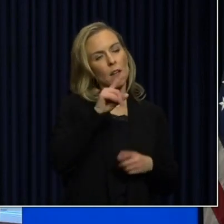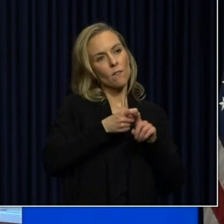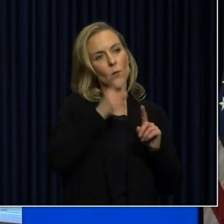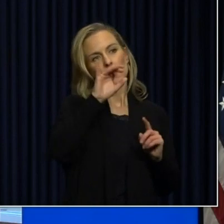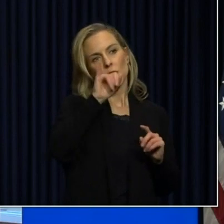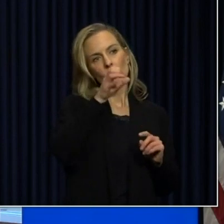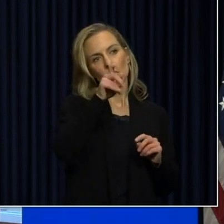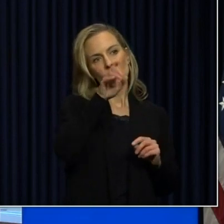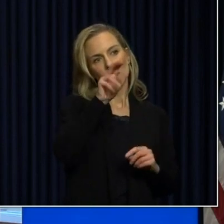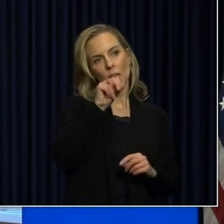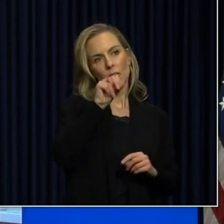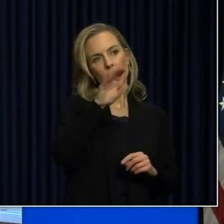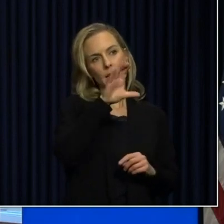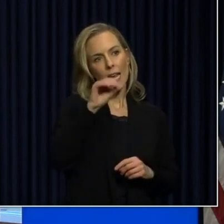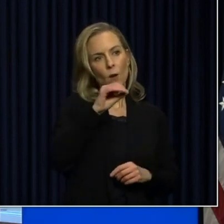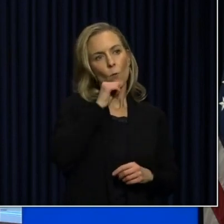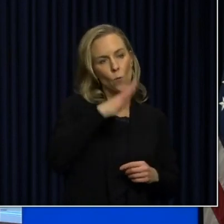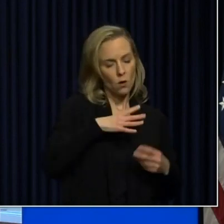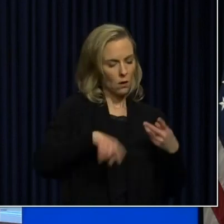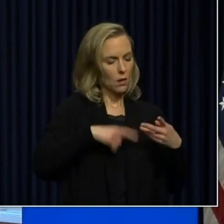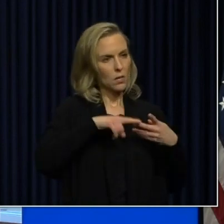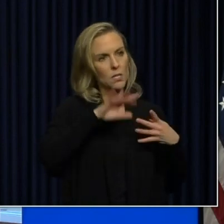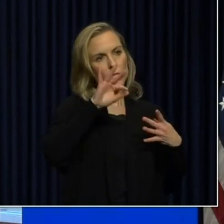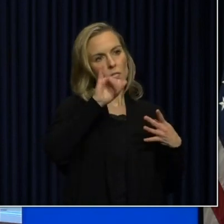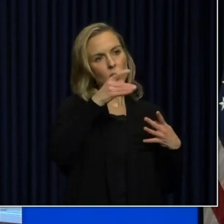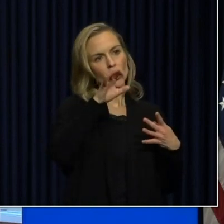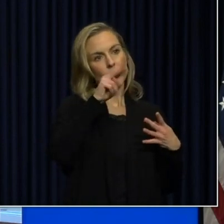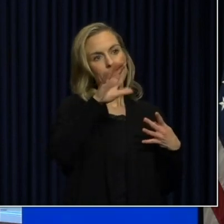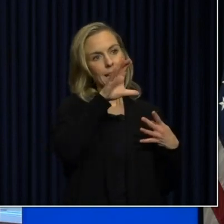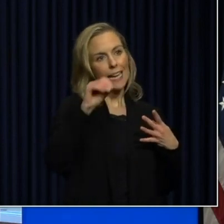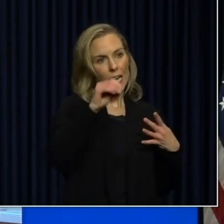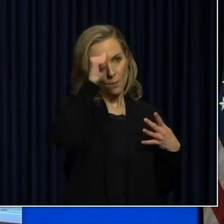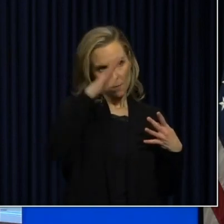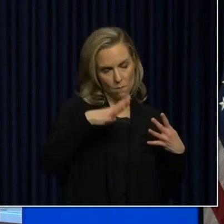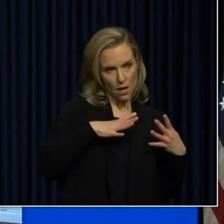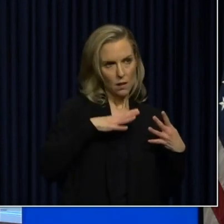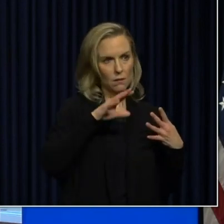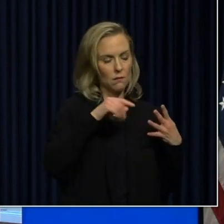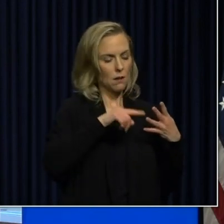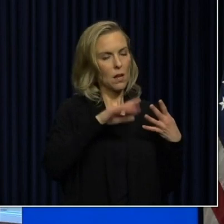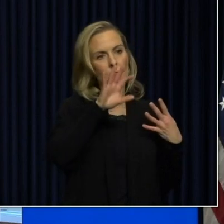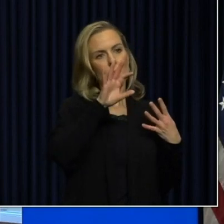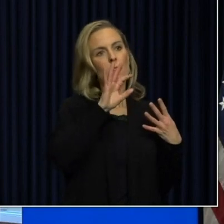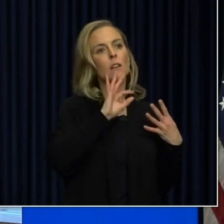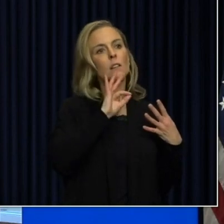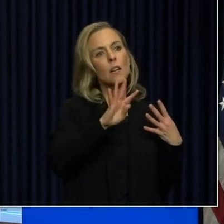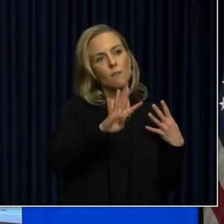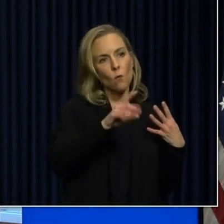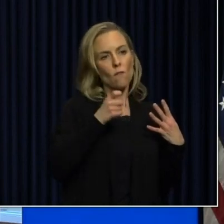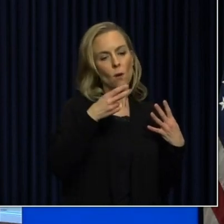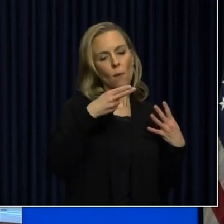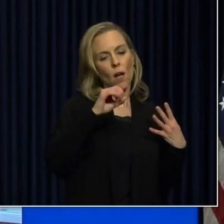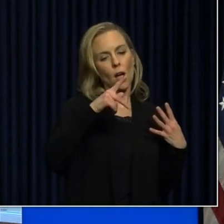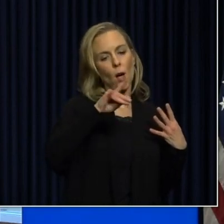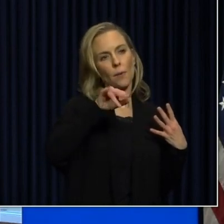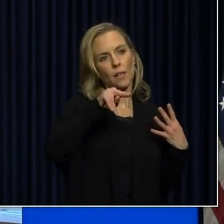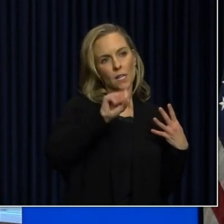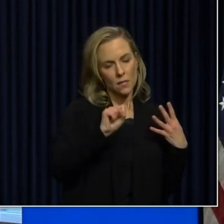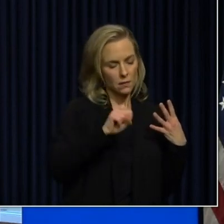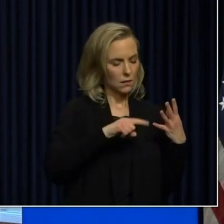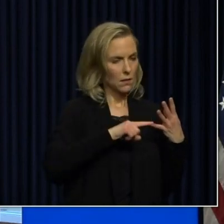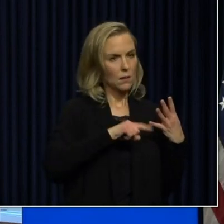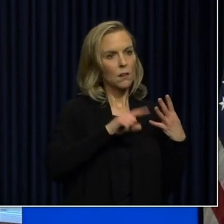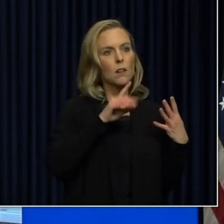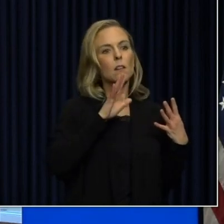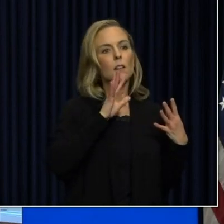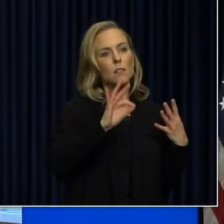County, a 61-year-old male from Jefferson County, a 94-year-old female from Hopkins County, and a